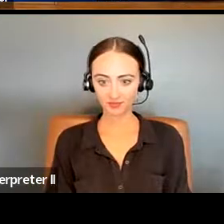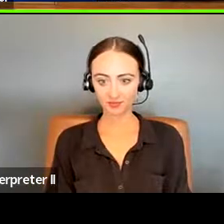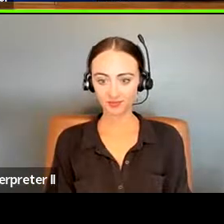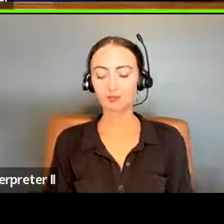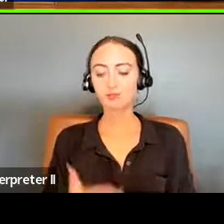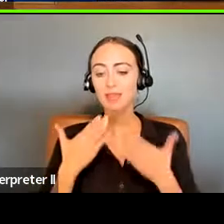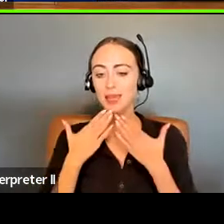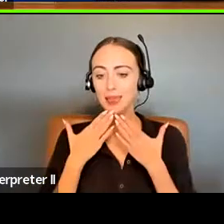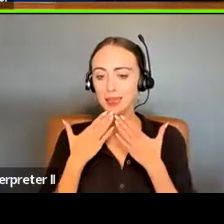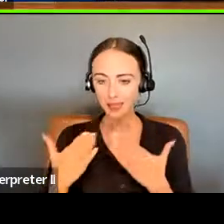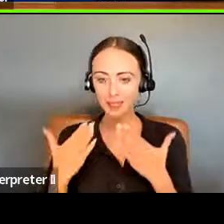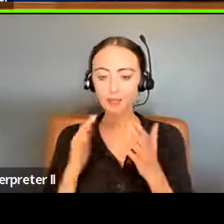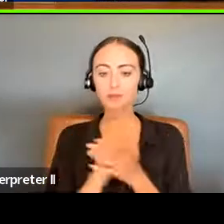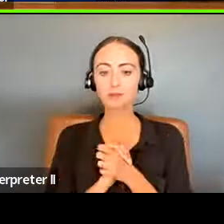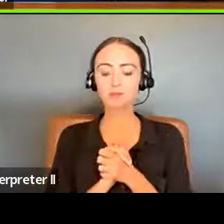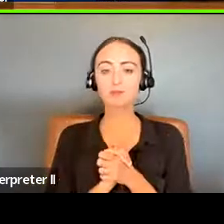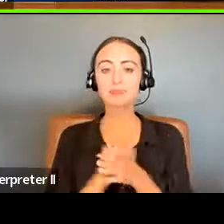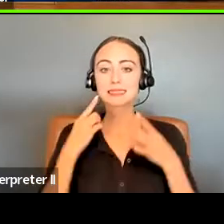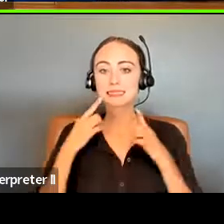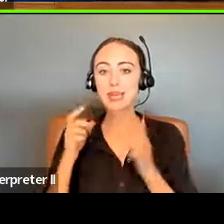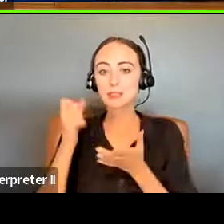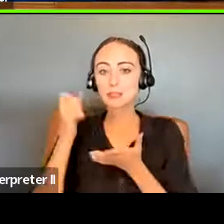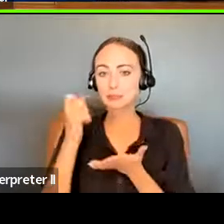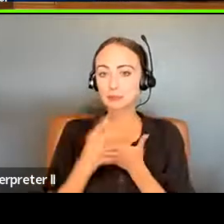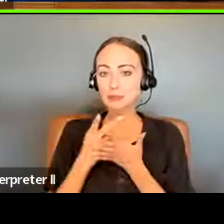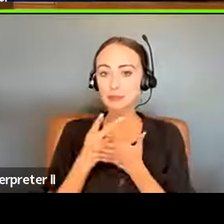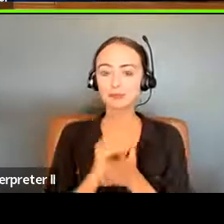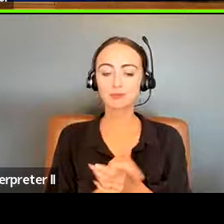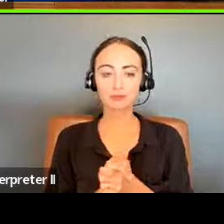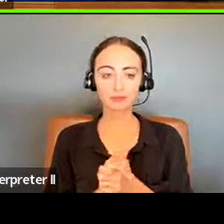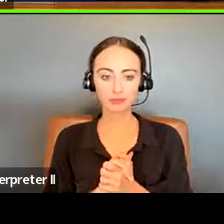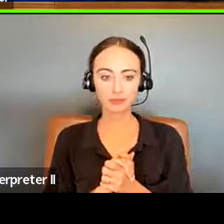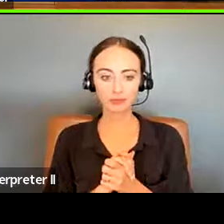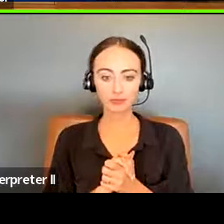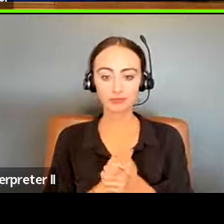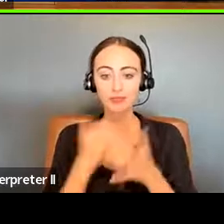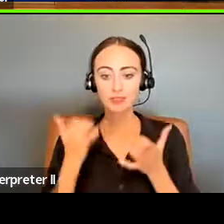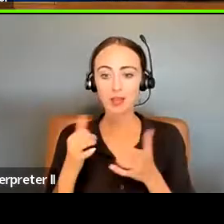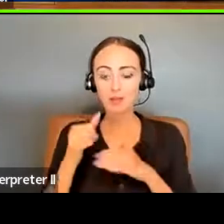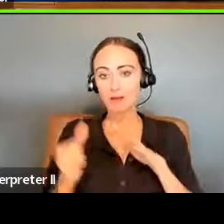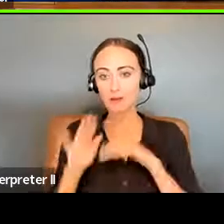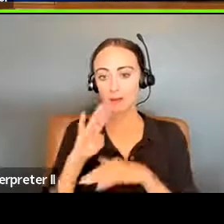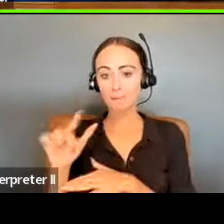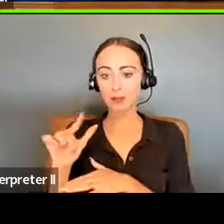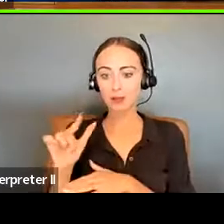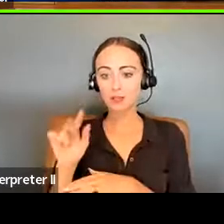Thank you, Madam Secretary. The declaration is approved unanimously. We have the underlying bill, Bill